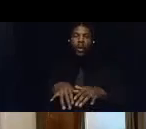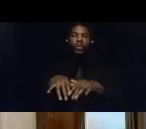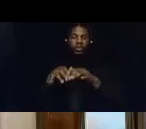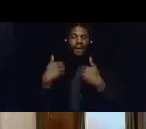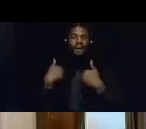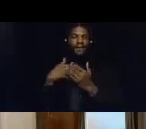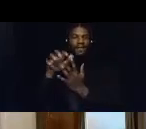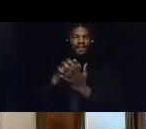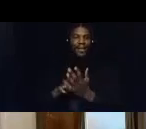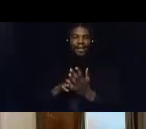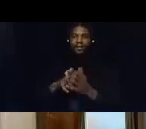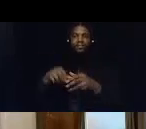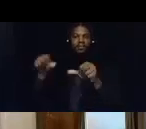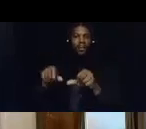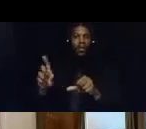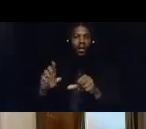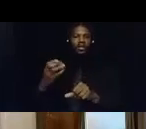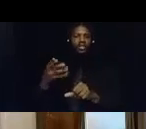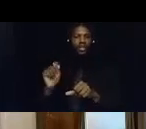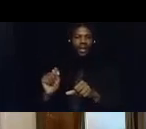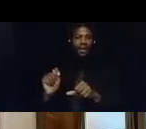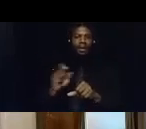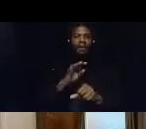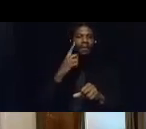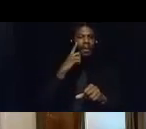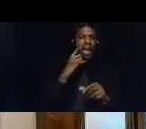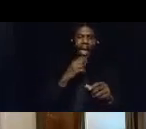questions about what word was that, you can read along.